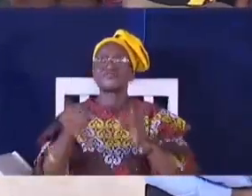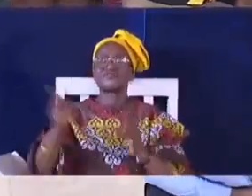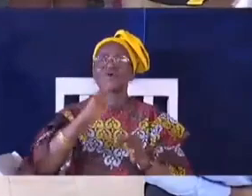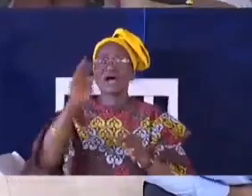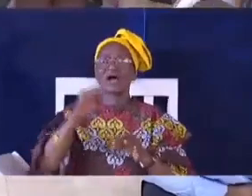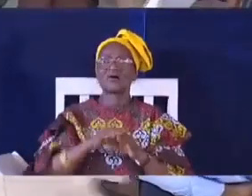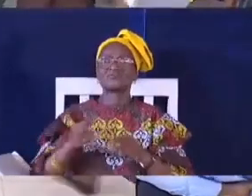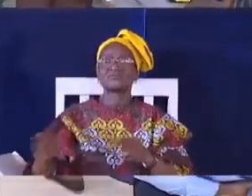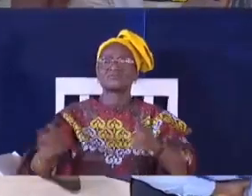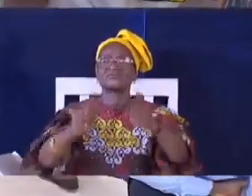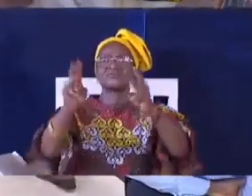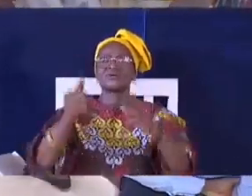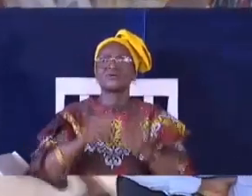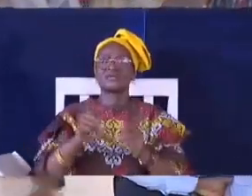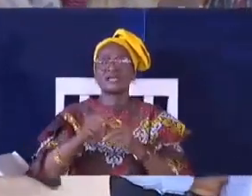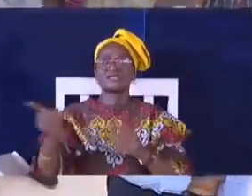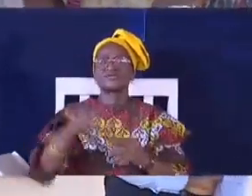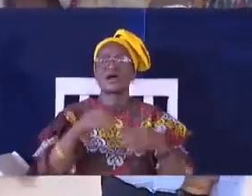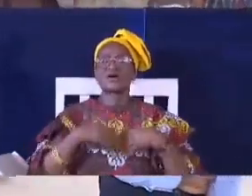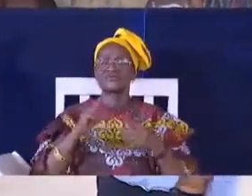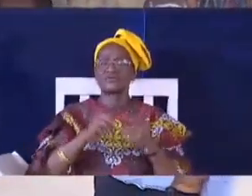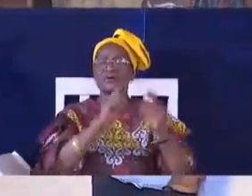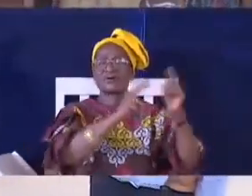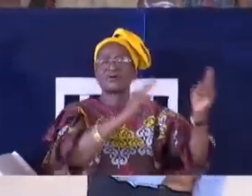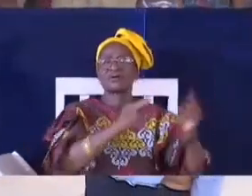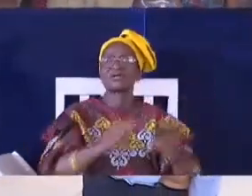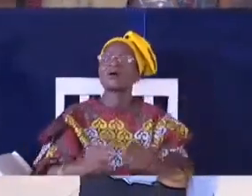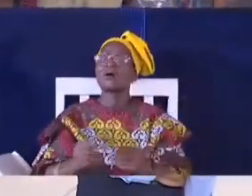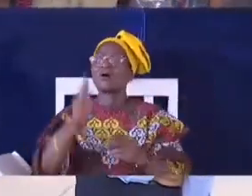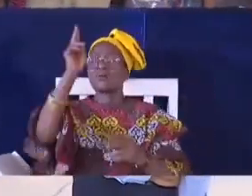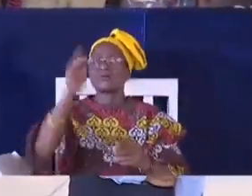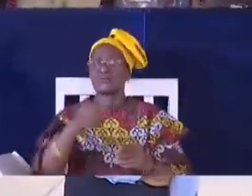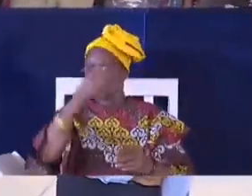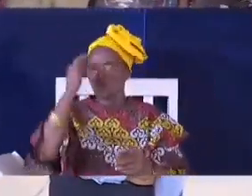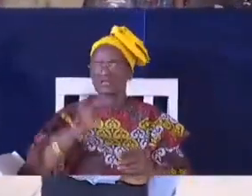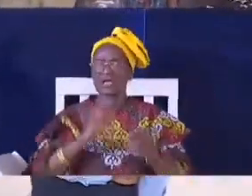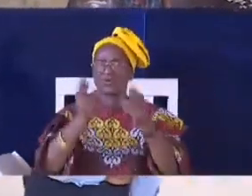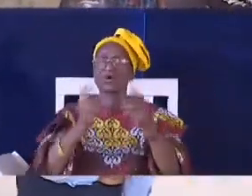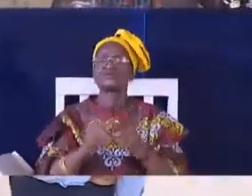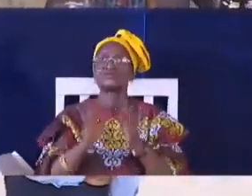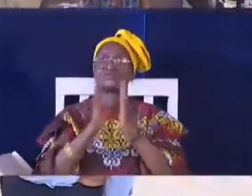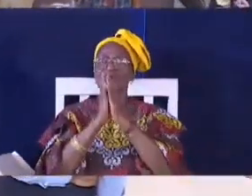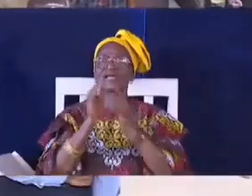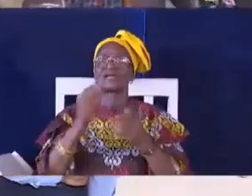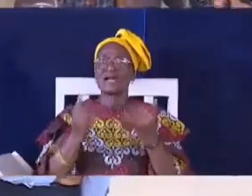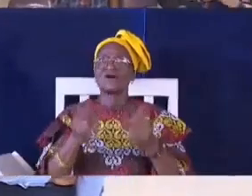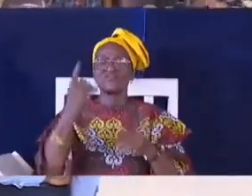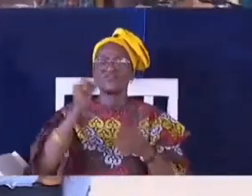way, then you have to hurry up, because I want to pray now for salvation.